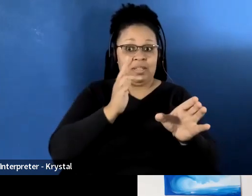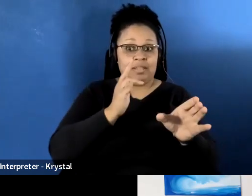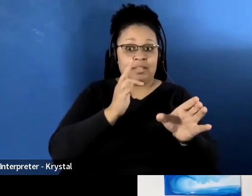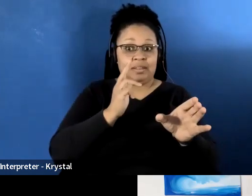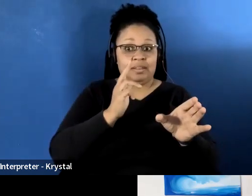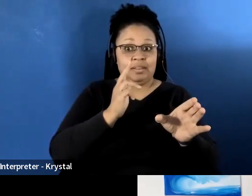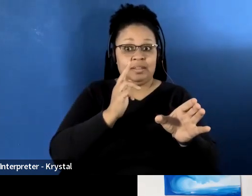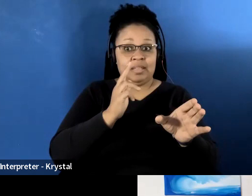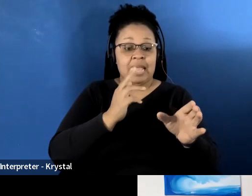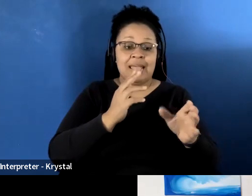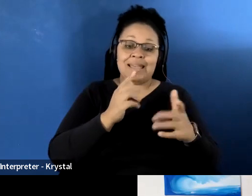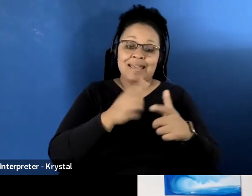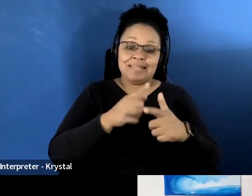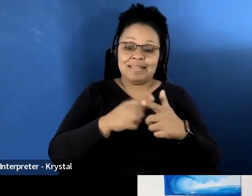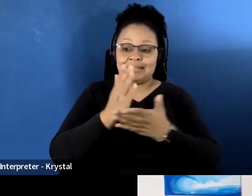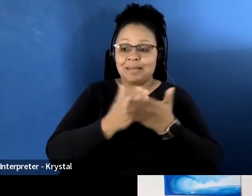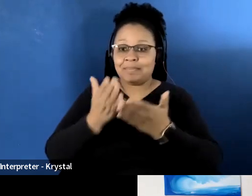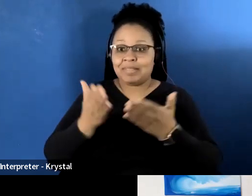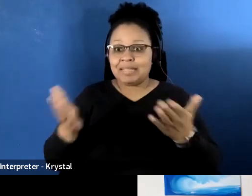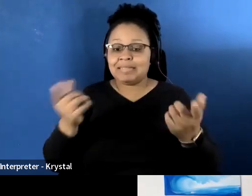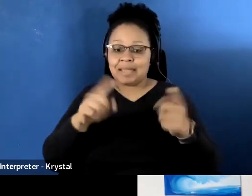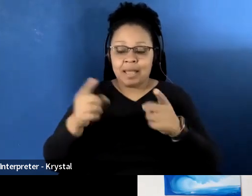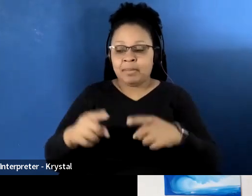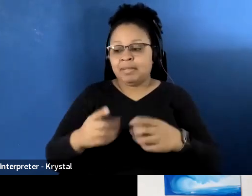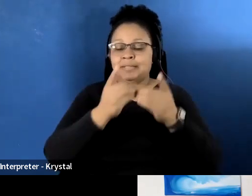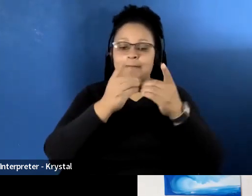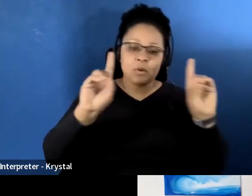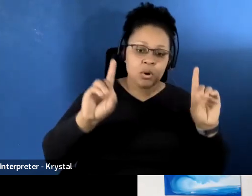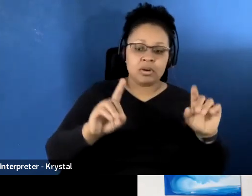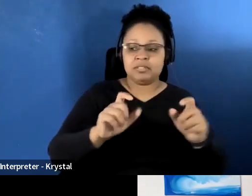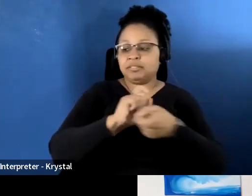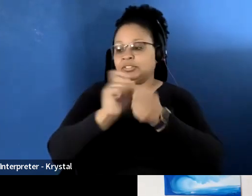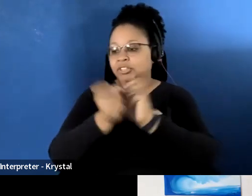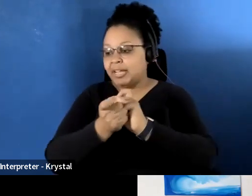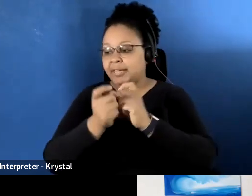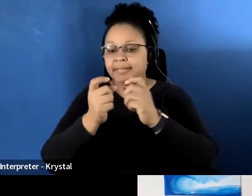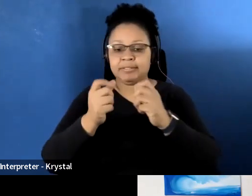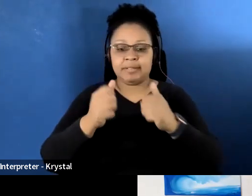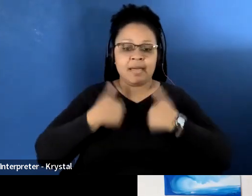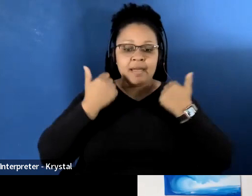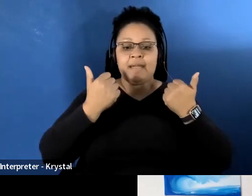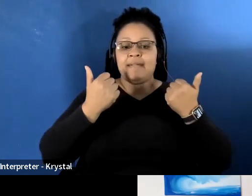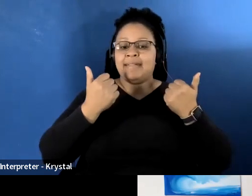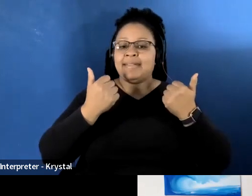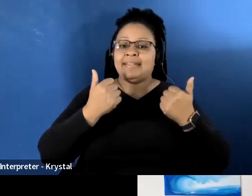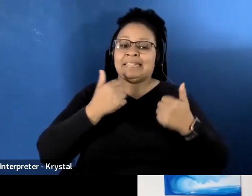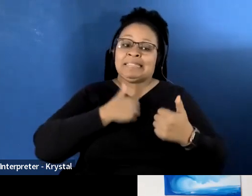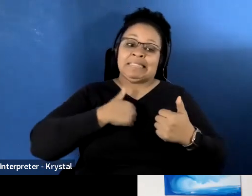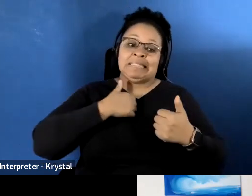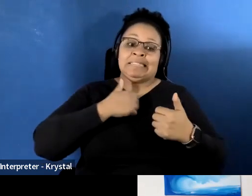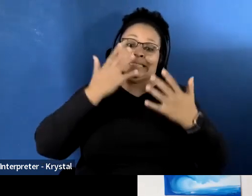some things that happened in my, divorce and change and everything else, it was, unfortunately, I picked it back